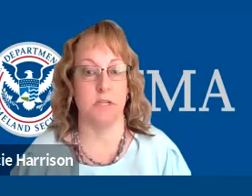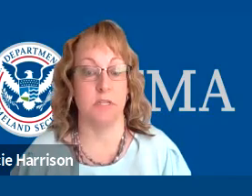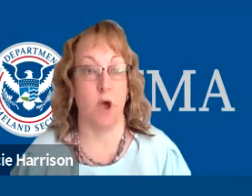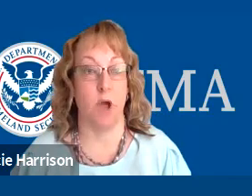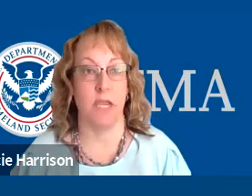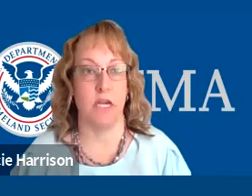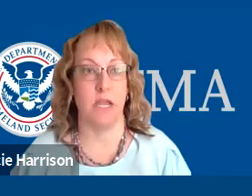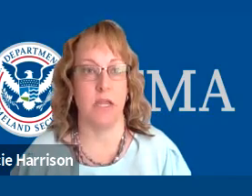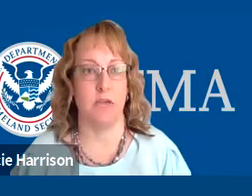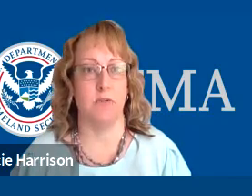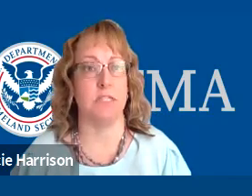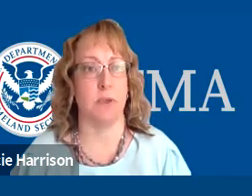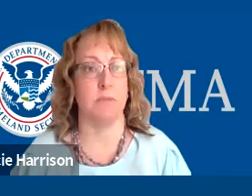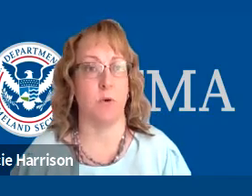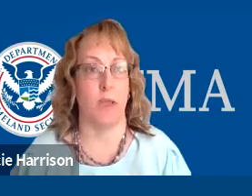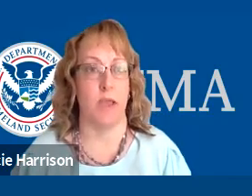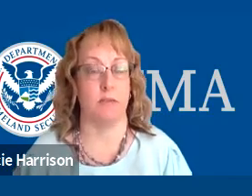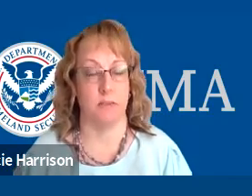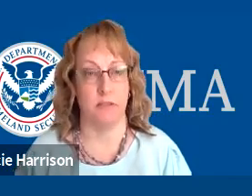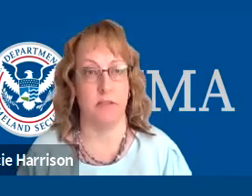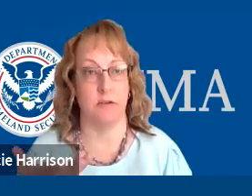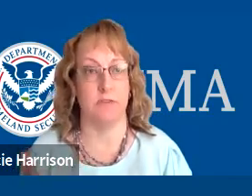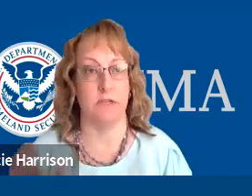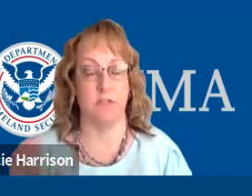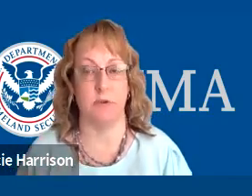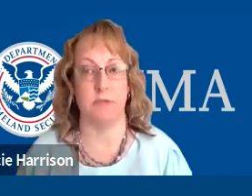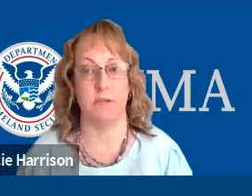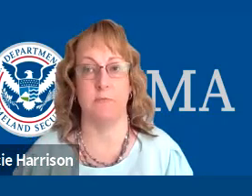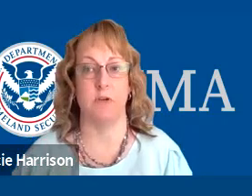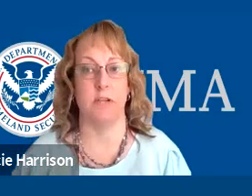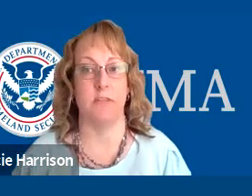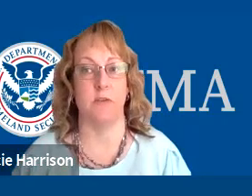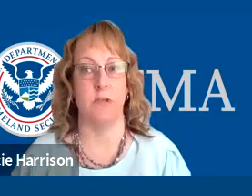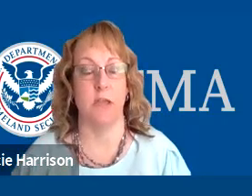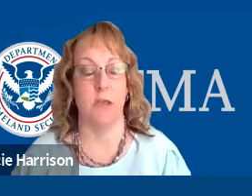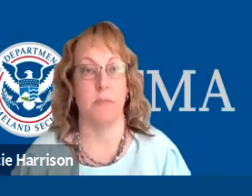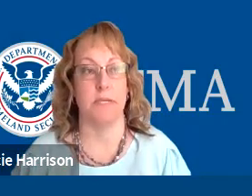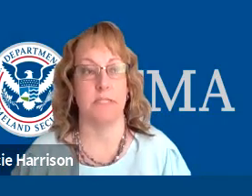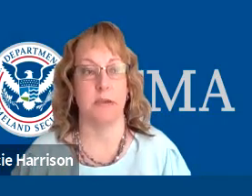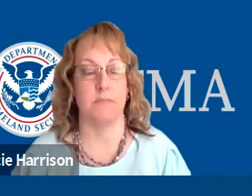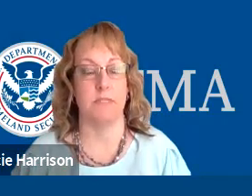This is Tracy, Lisa. It's a great question. It really is.